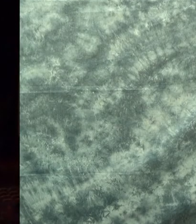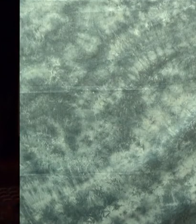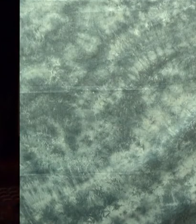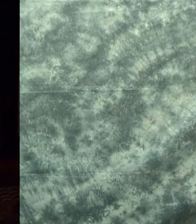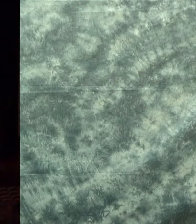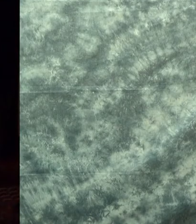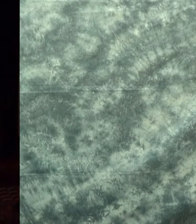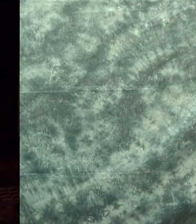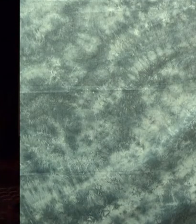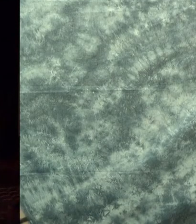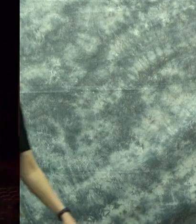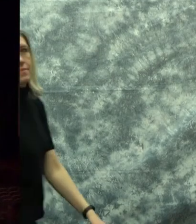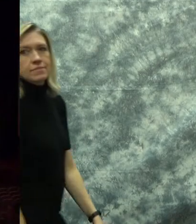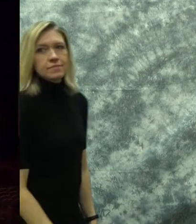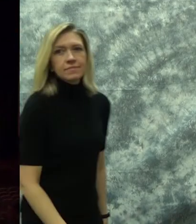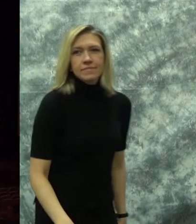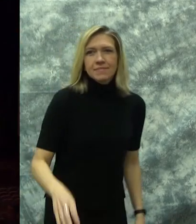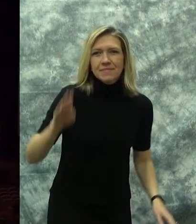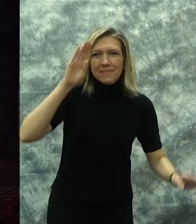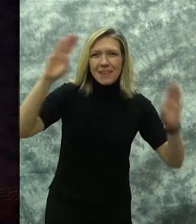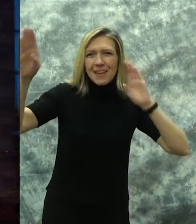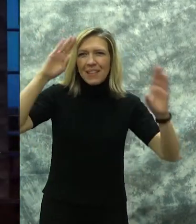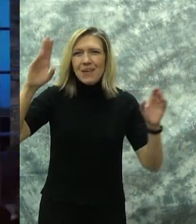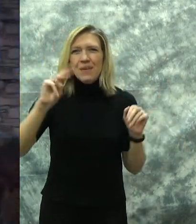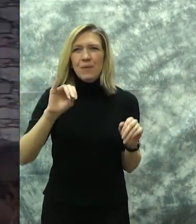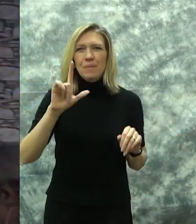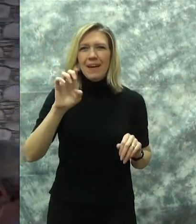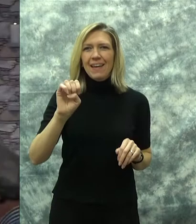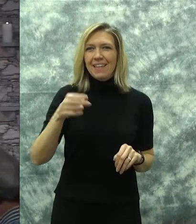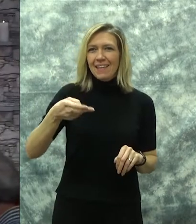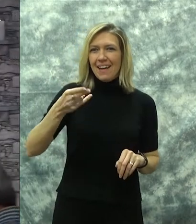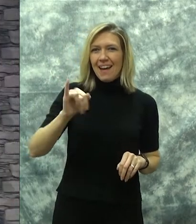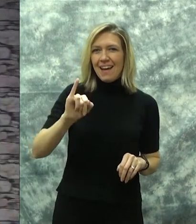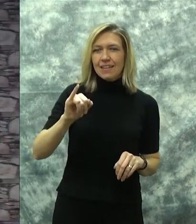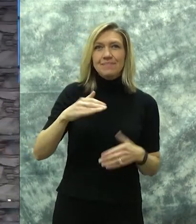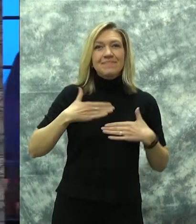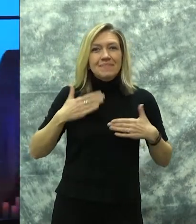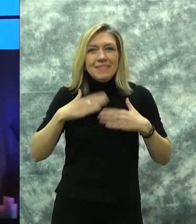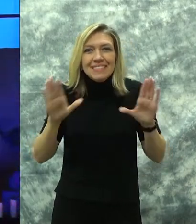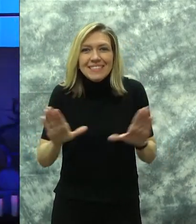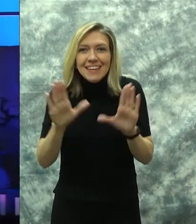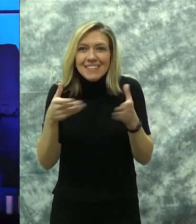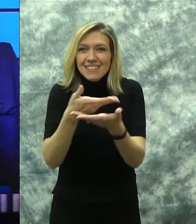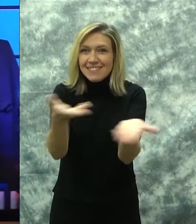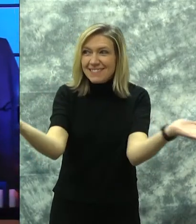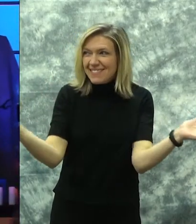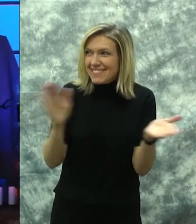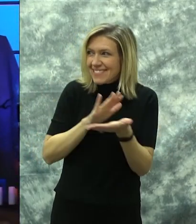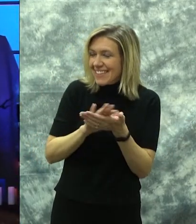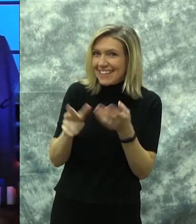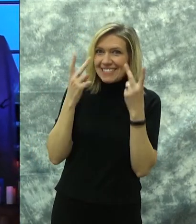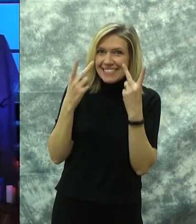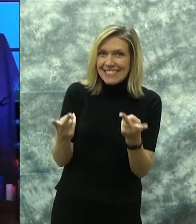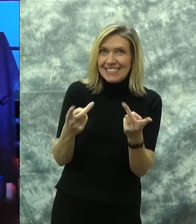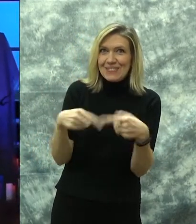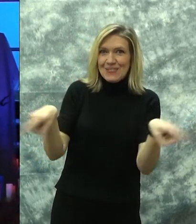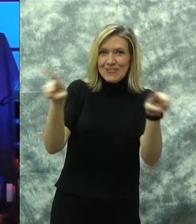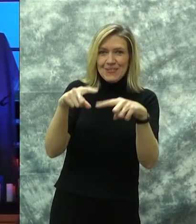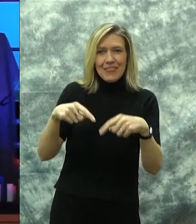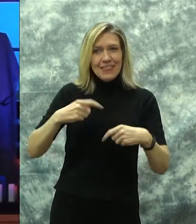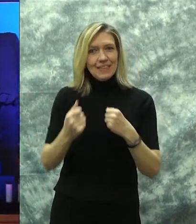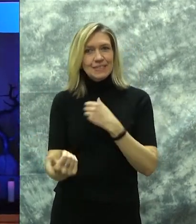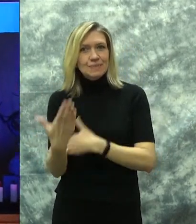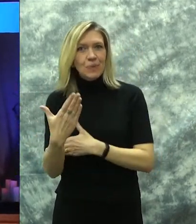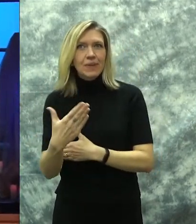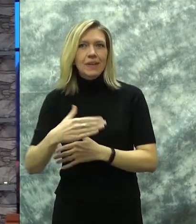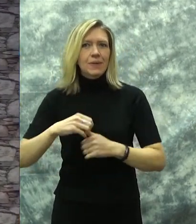Hello, Mile High. Happy Sunday to you all. It's so good to see you all on this beautiful, chilly, brisk